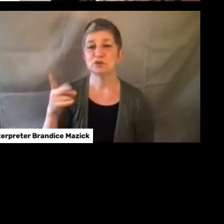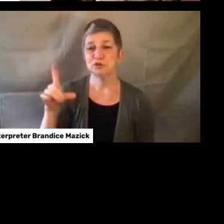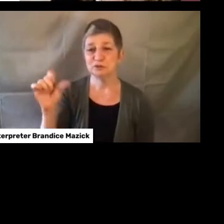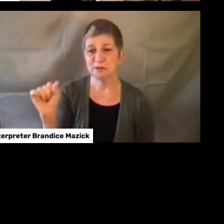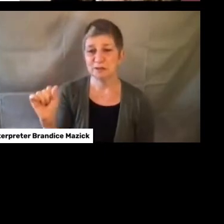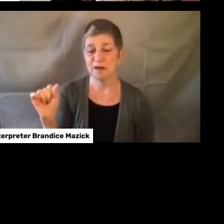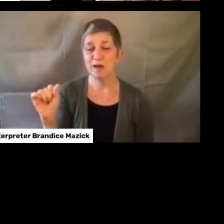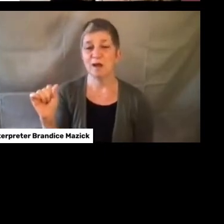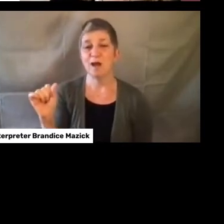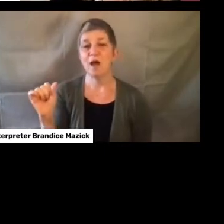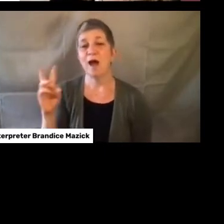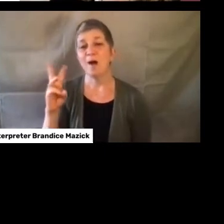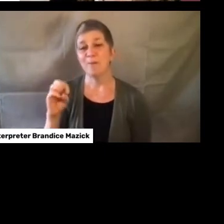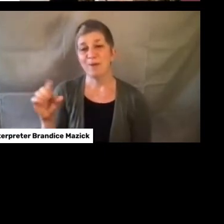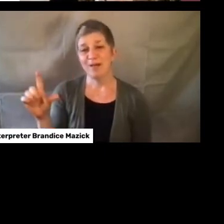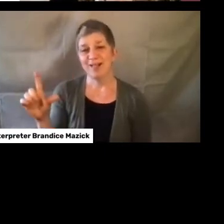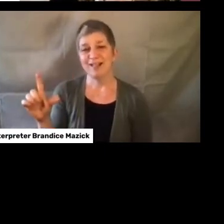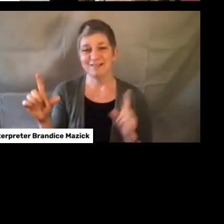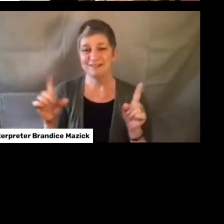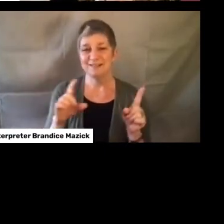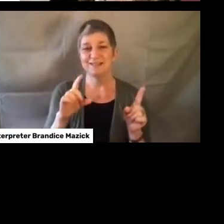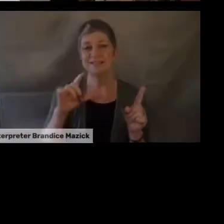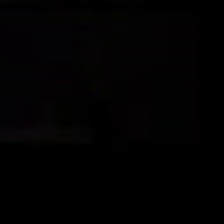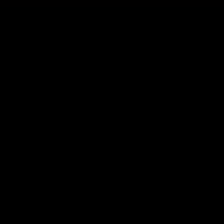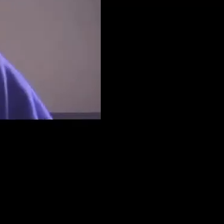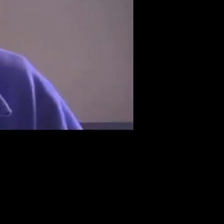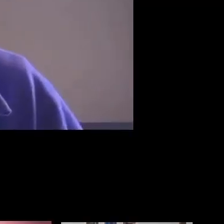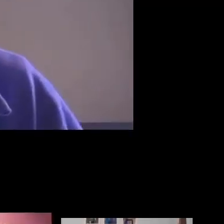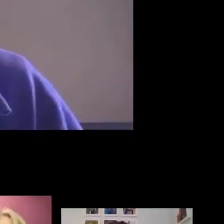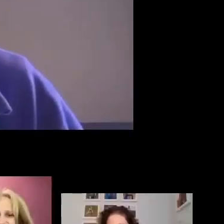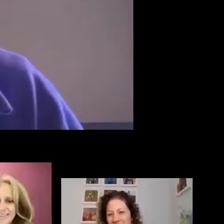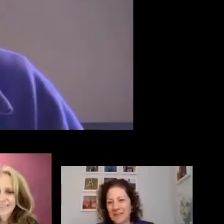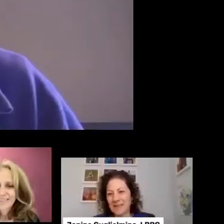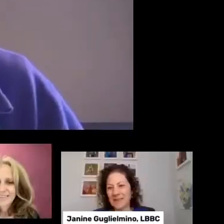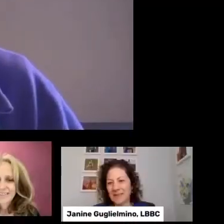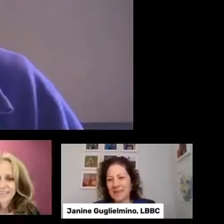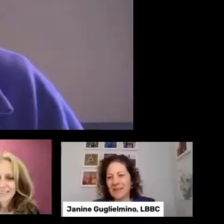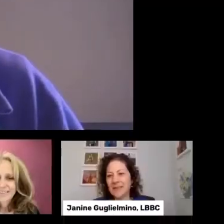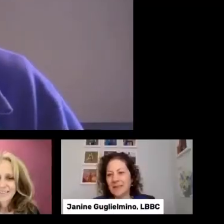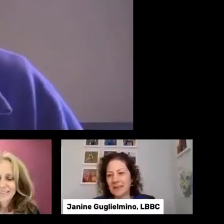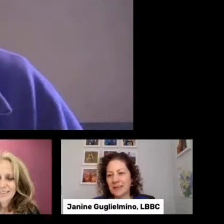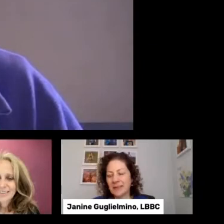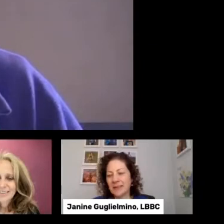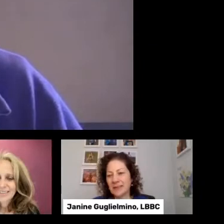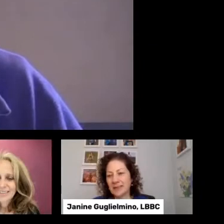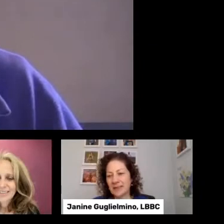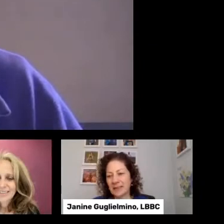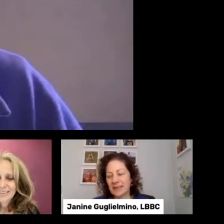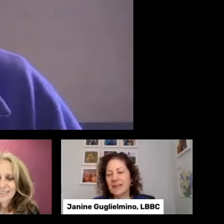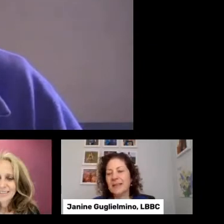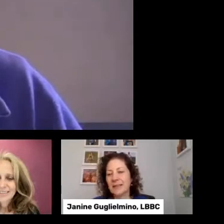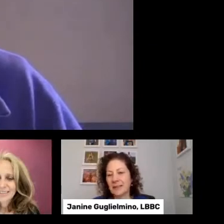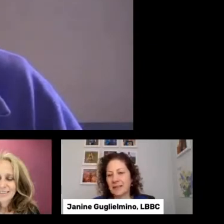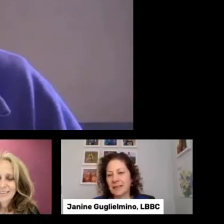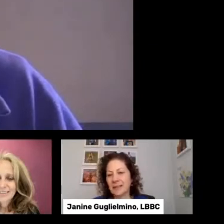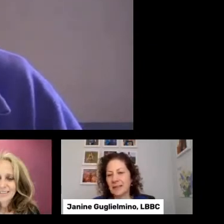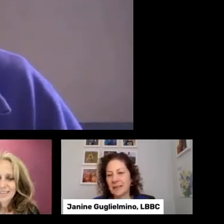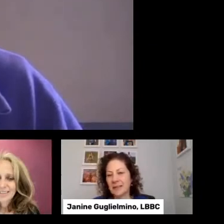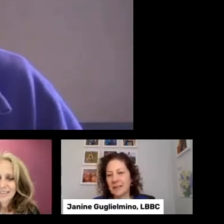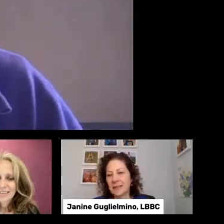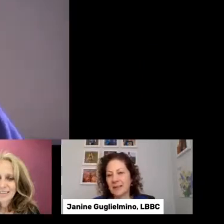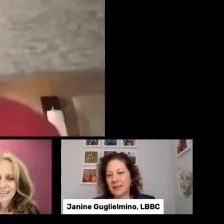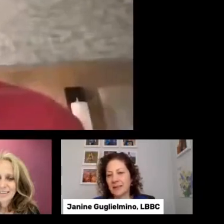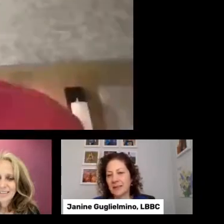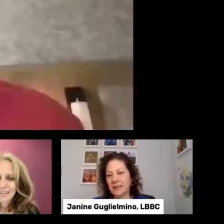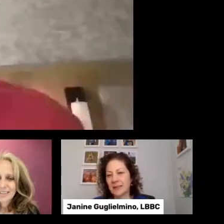Well, as Jean said, I was diagnosed with metastatic breast cancer December 2nd of 2009.